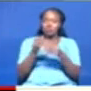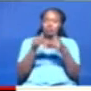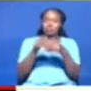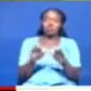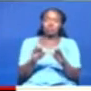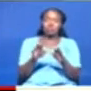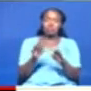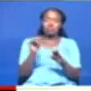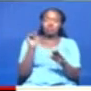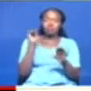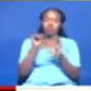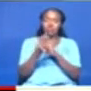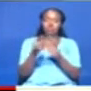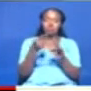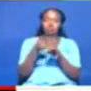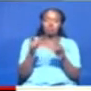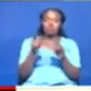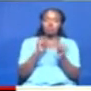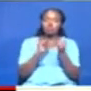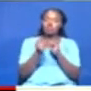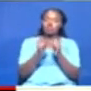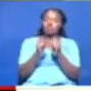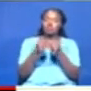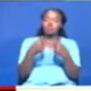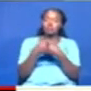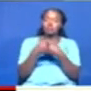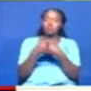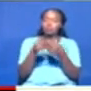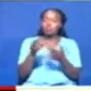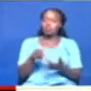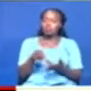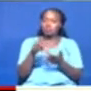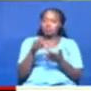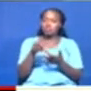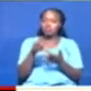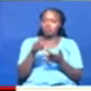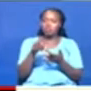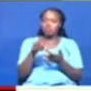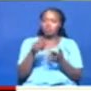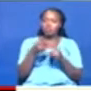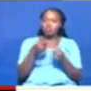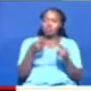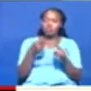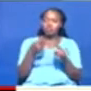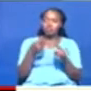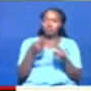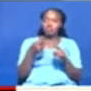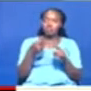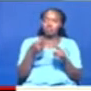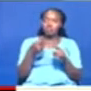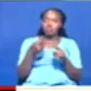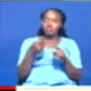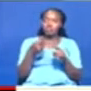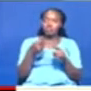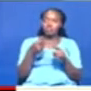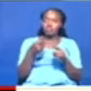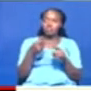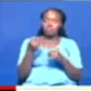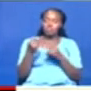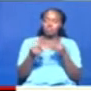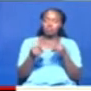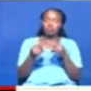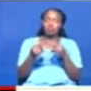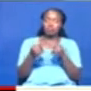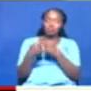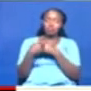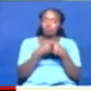one goal, but quite a competitive match, especially coming from just the concluded tournaments in Team